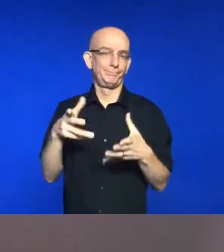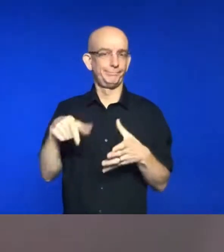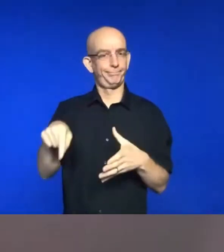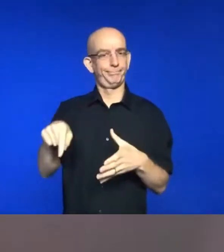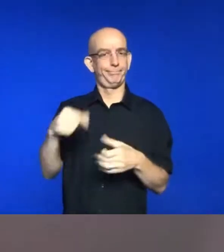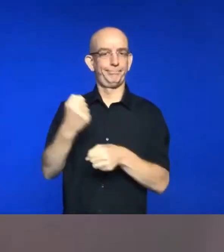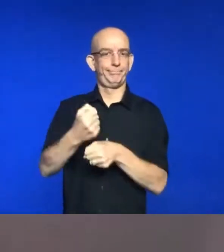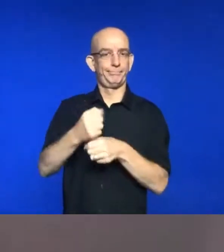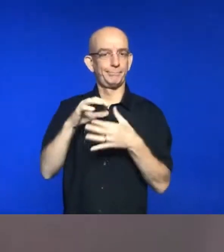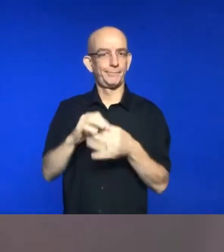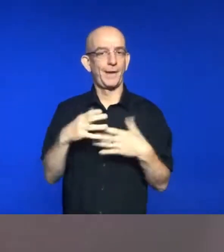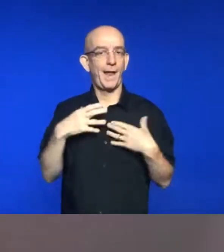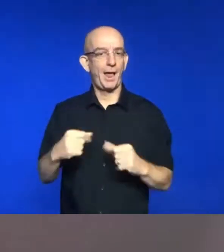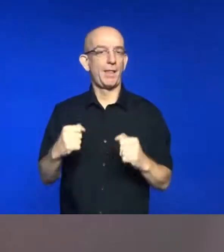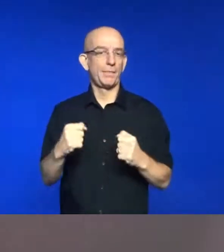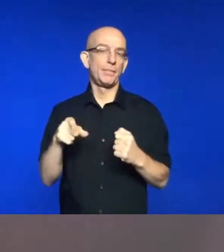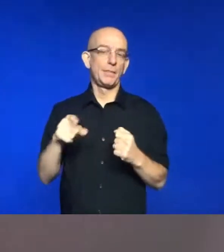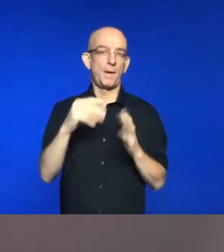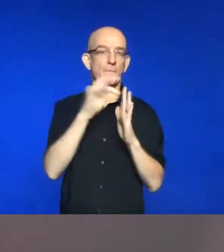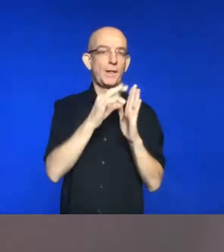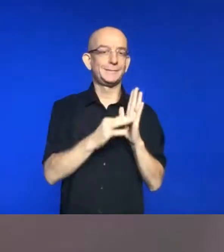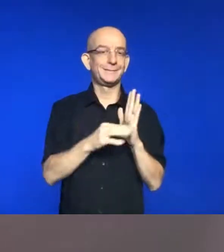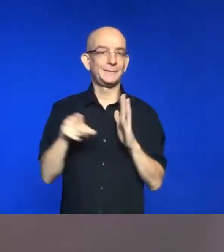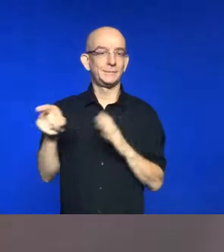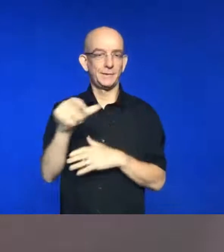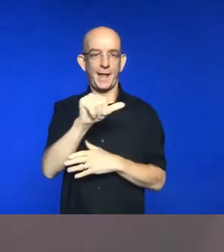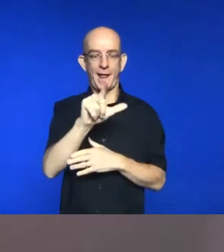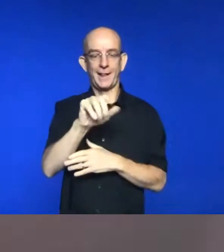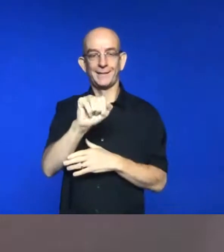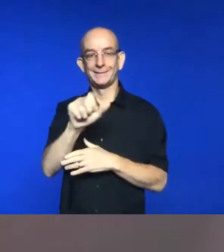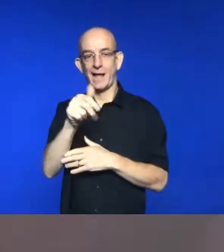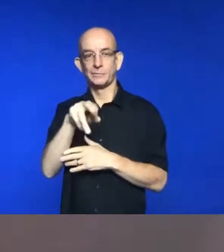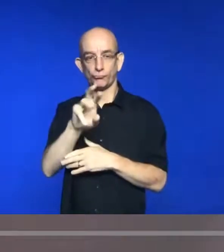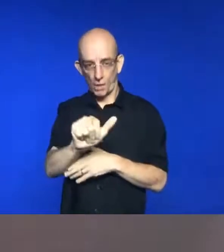session on health. Please, Alessandra.